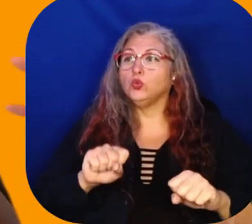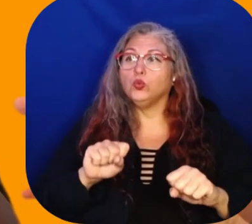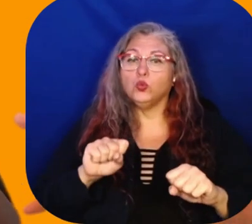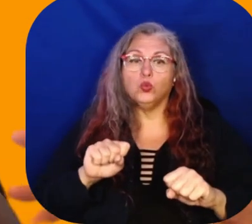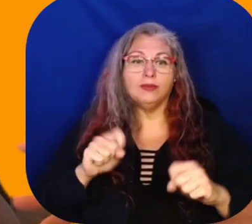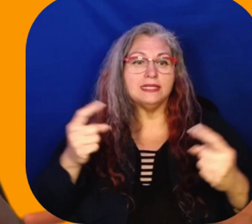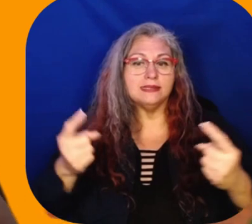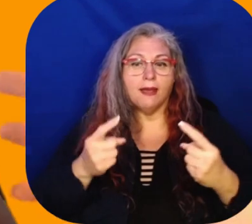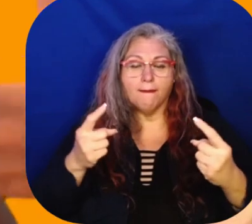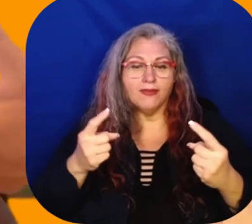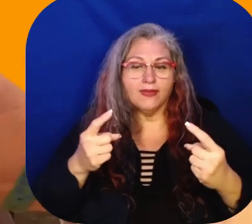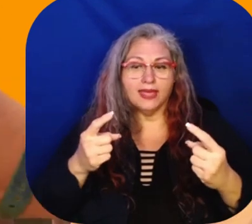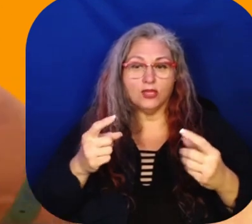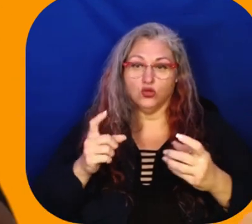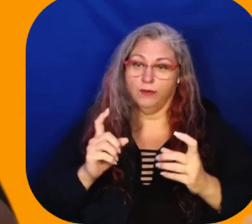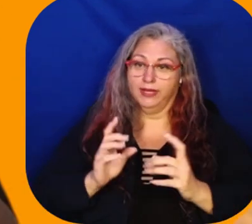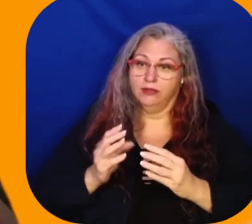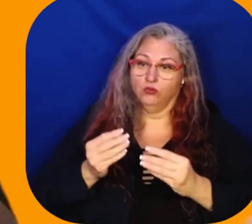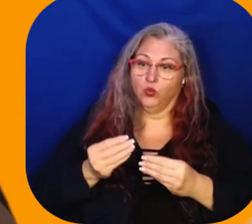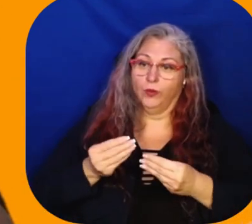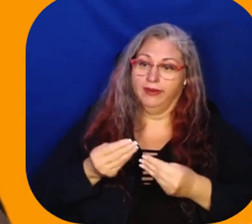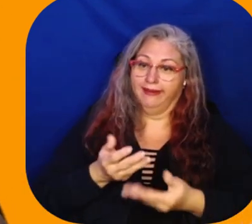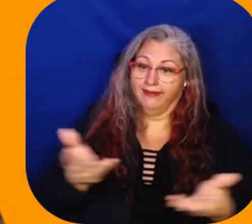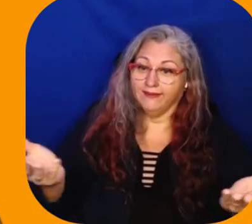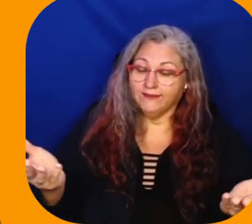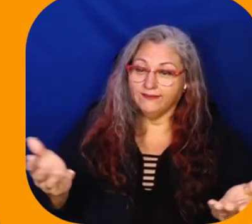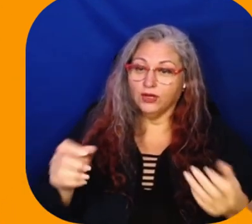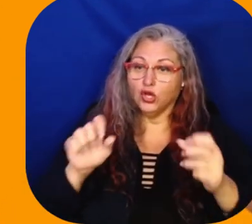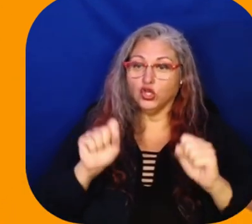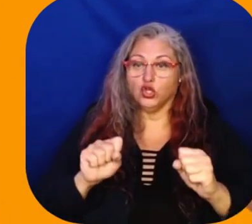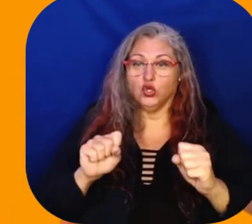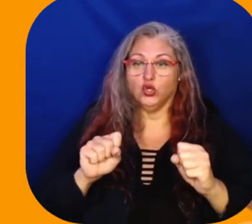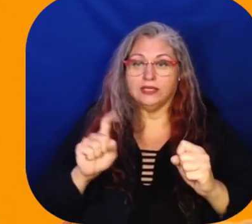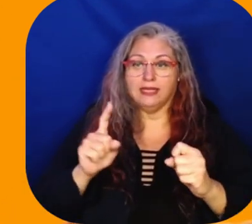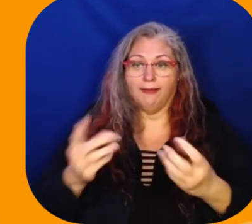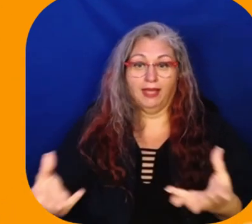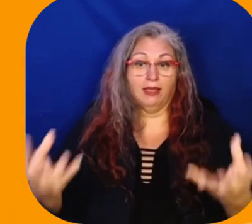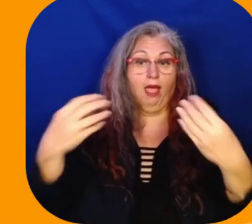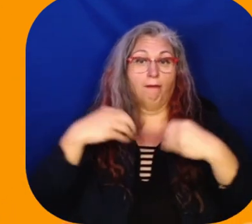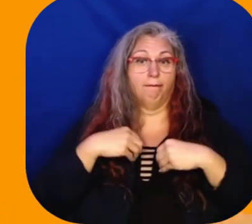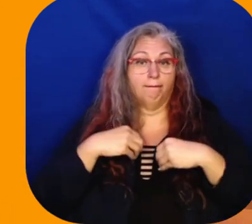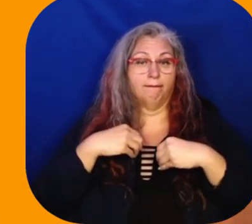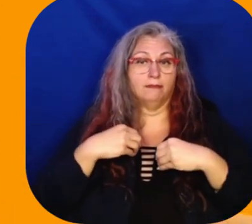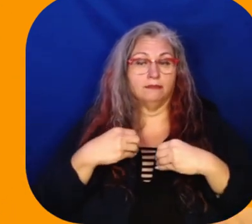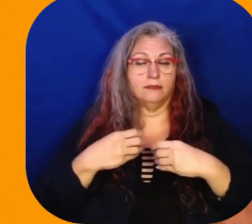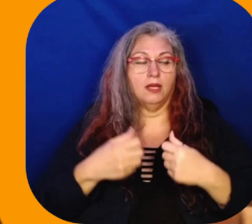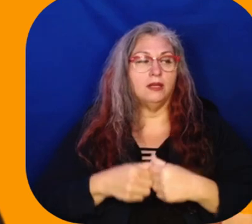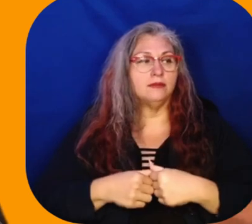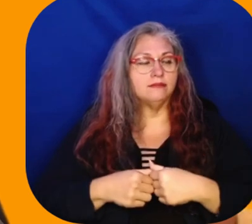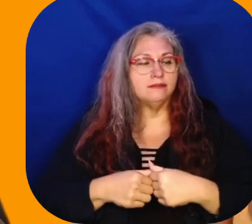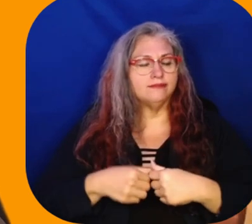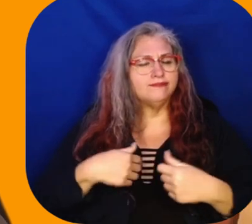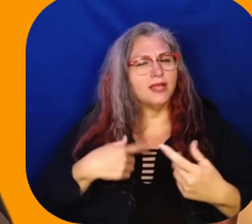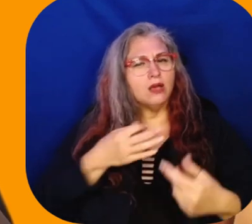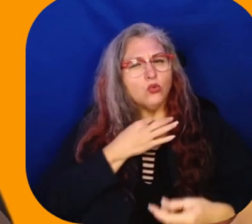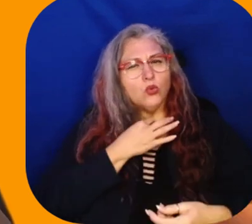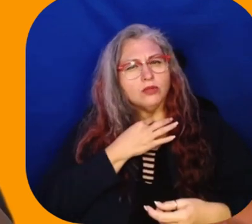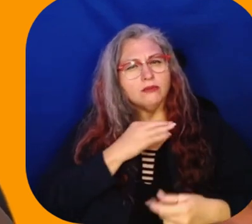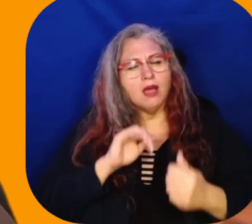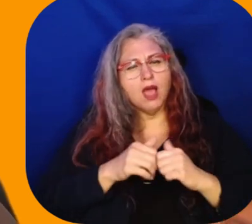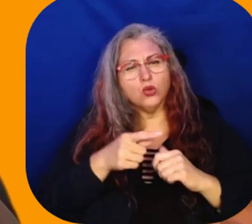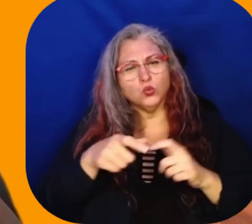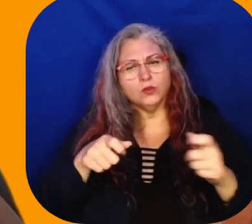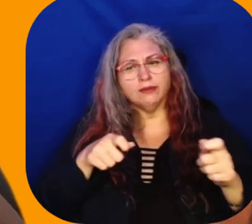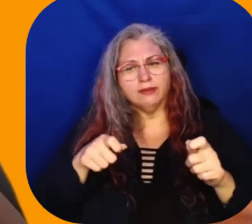out. It can be something that comes at us. And I want to know how you deal with